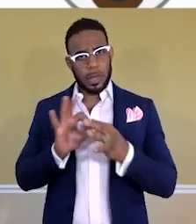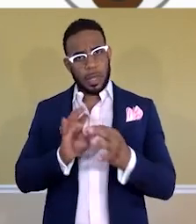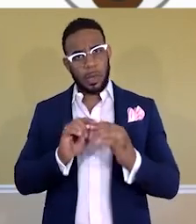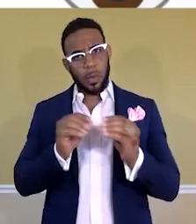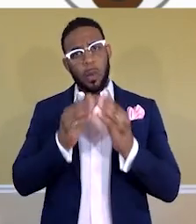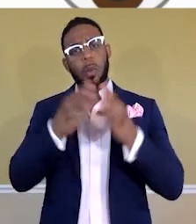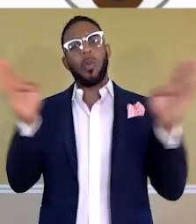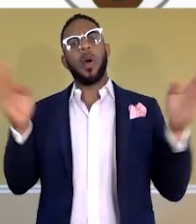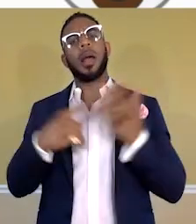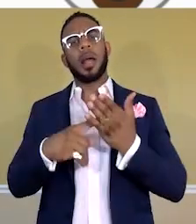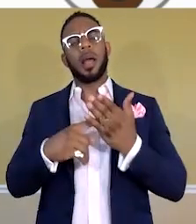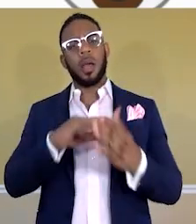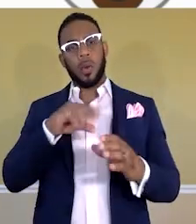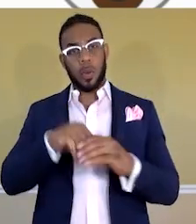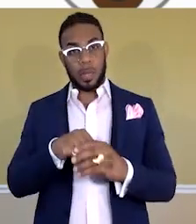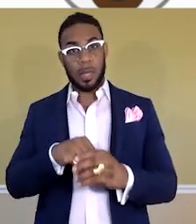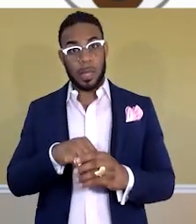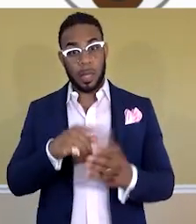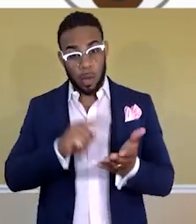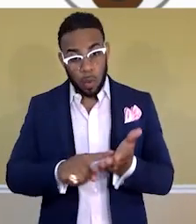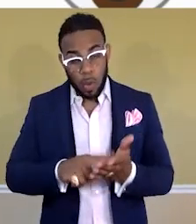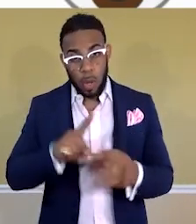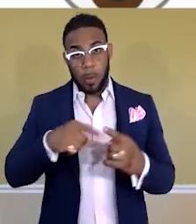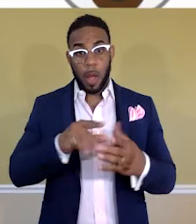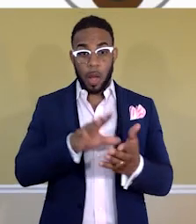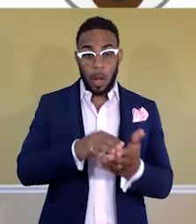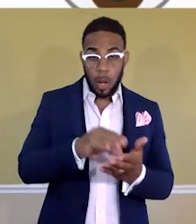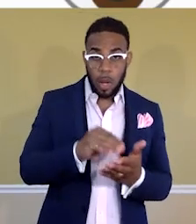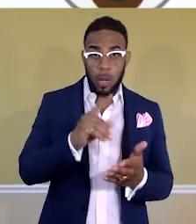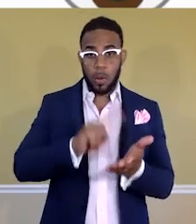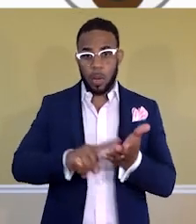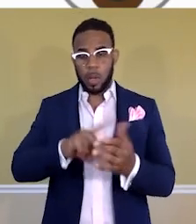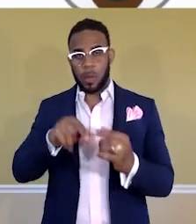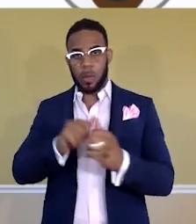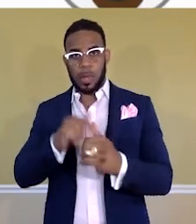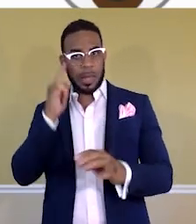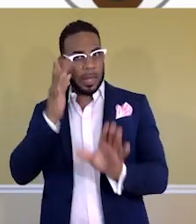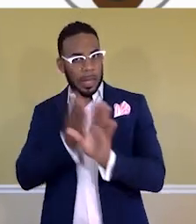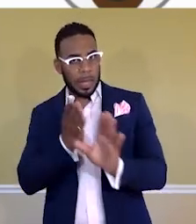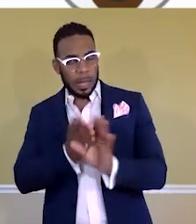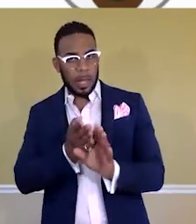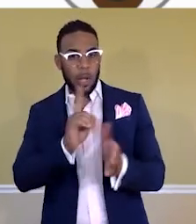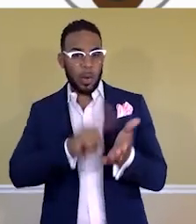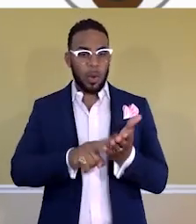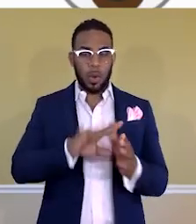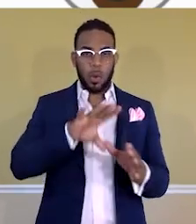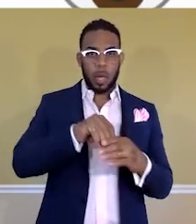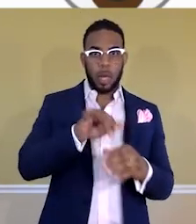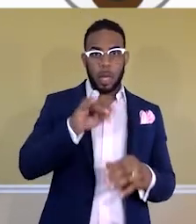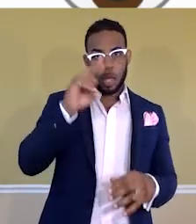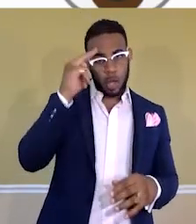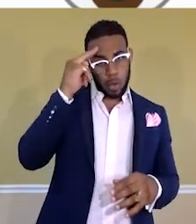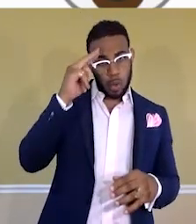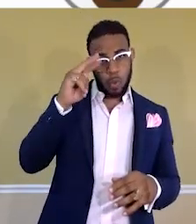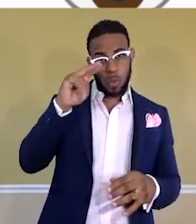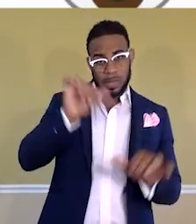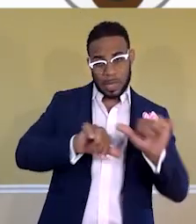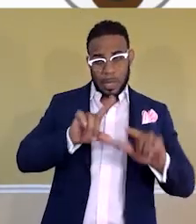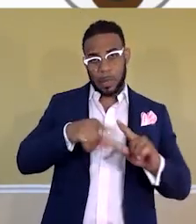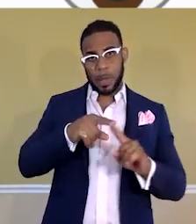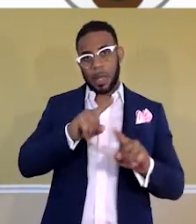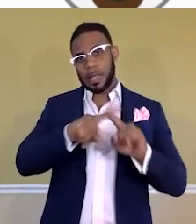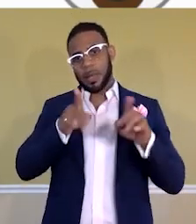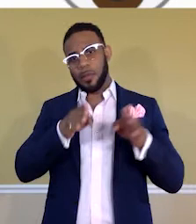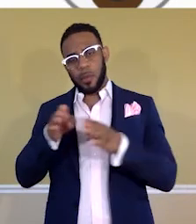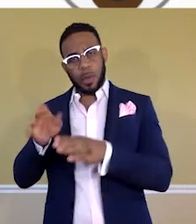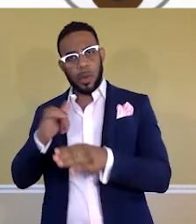broader discussions within, you know, research about learning, research within psychology, and research within neuroscience about